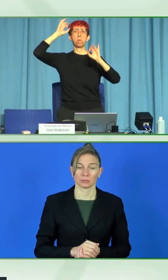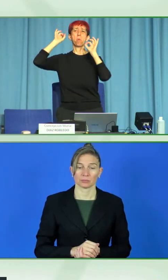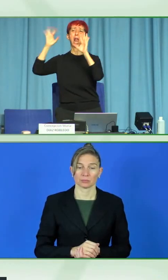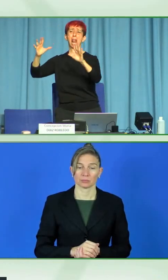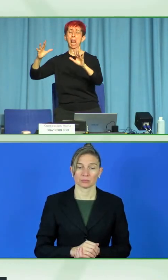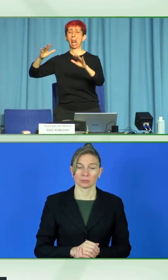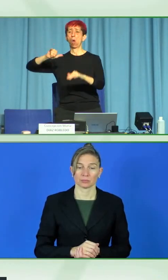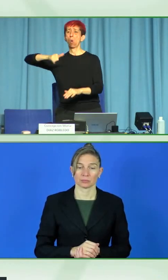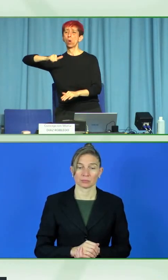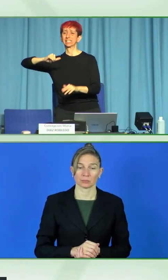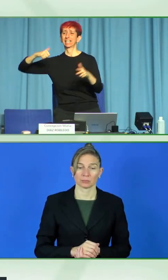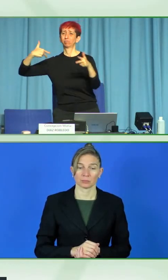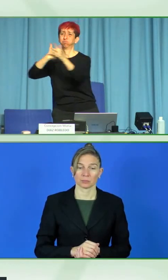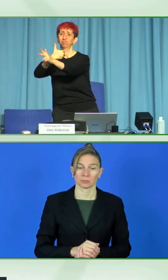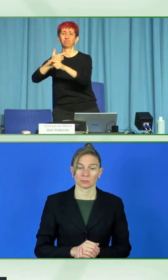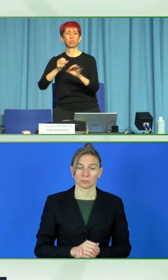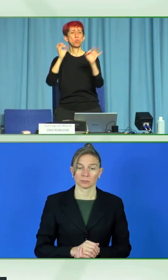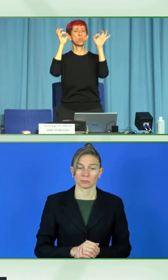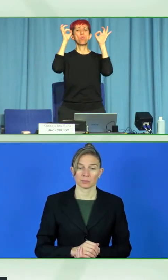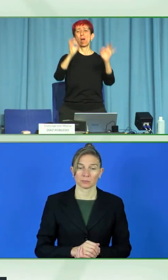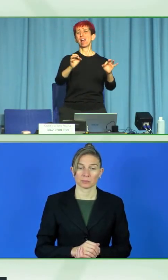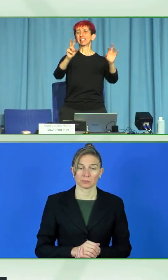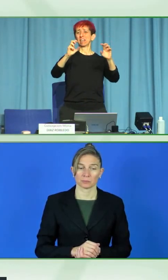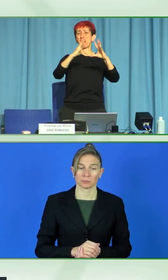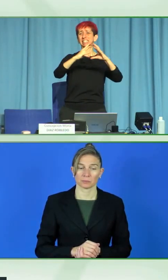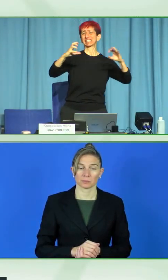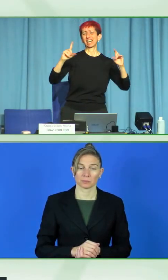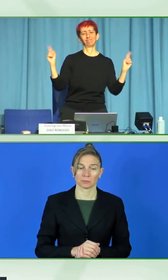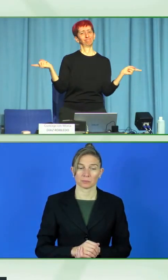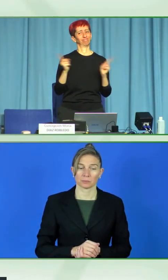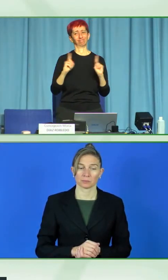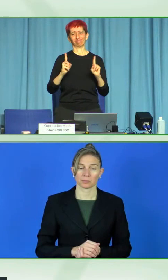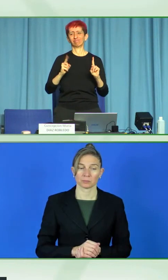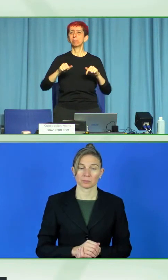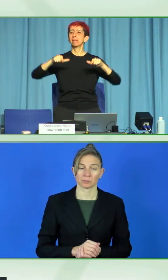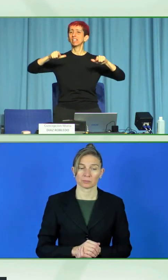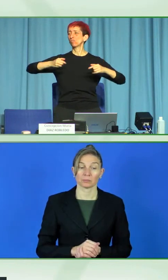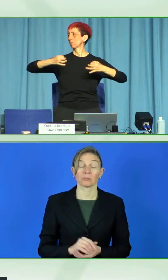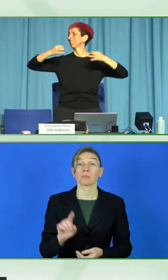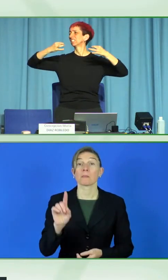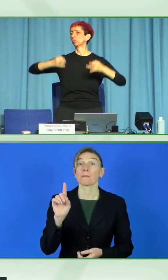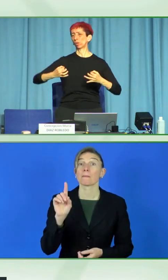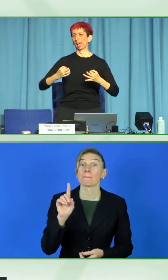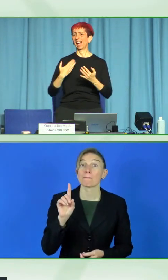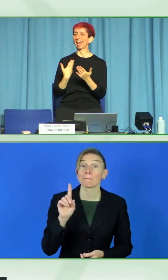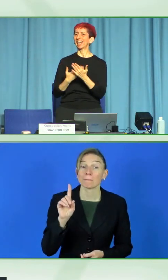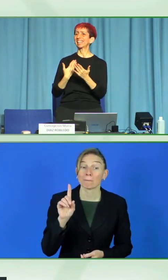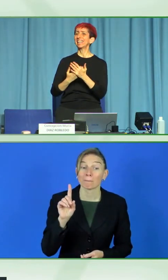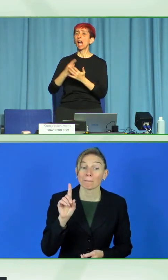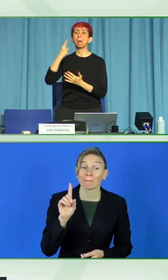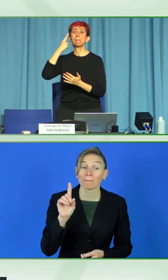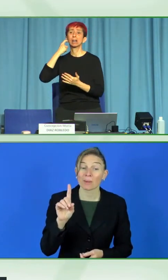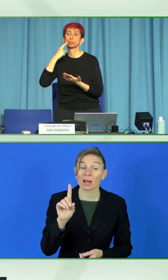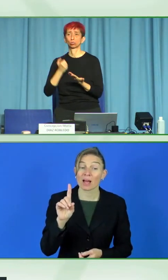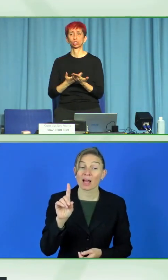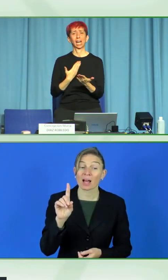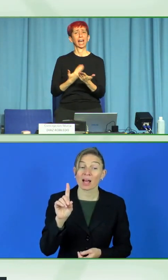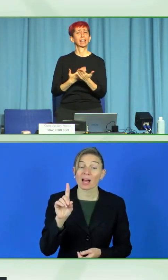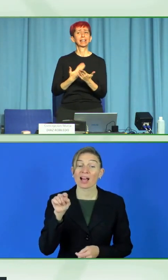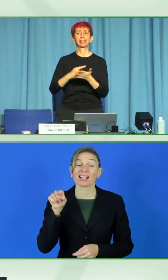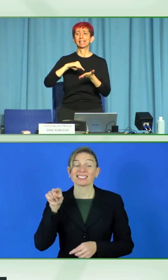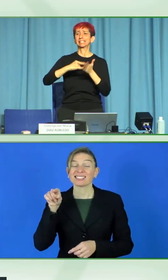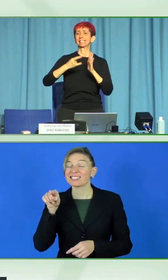It's key to say that SVisual is not the same as other platforms like Skype or even